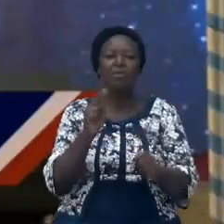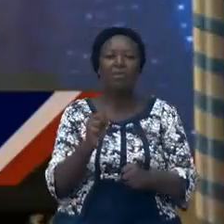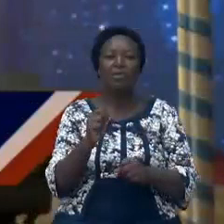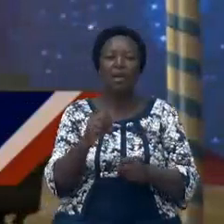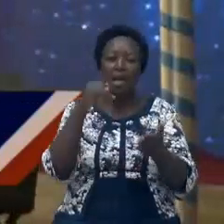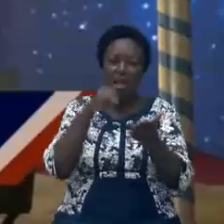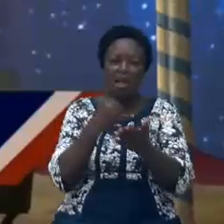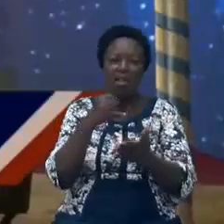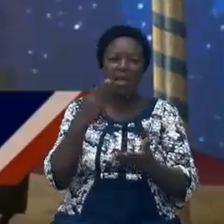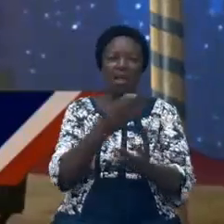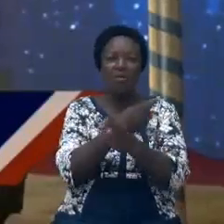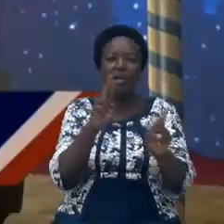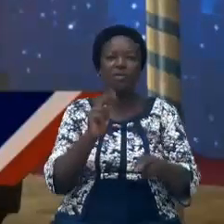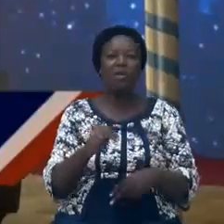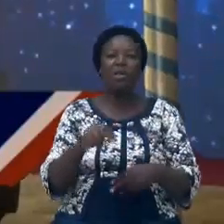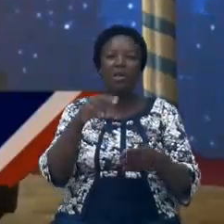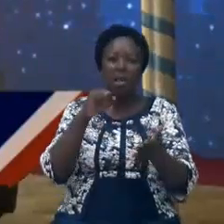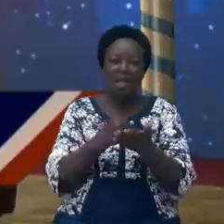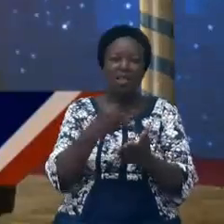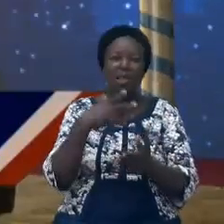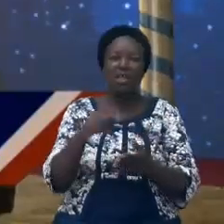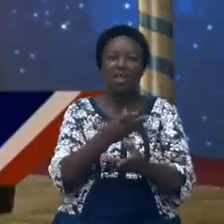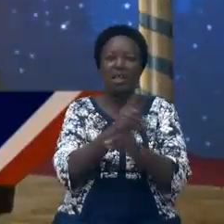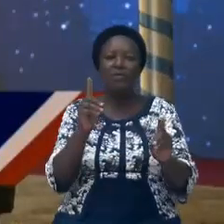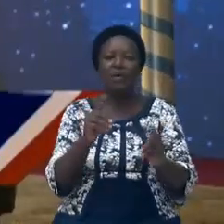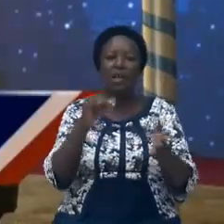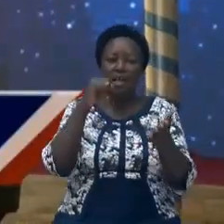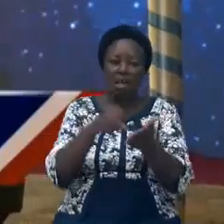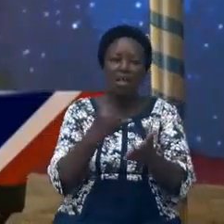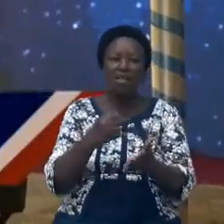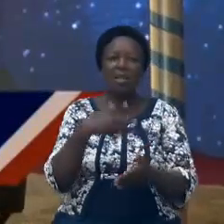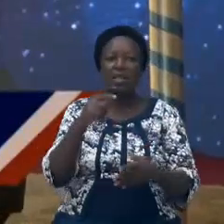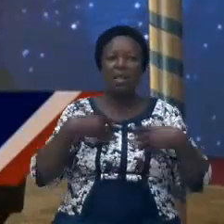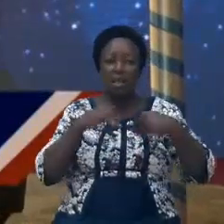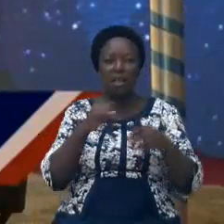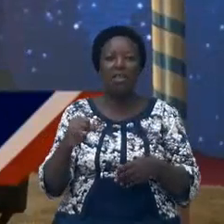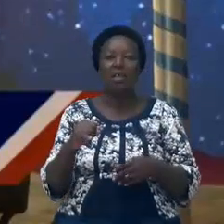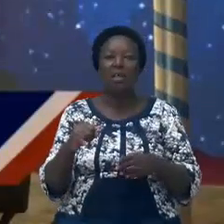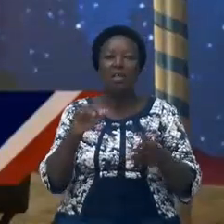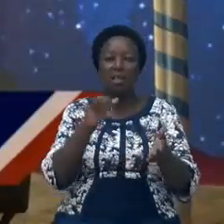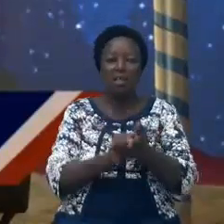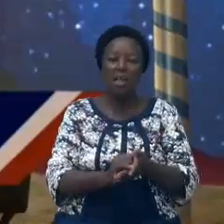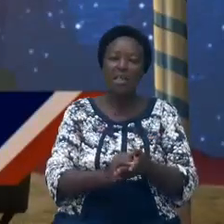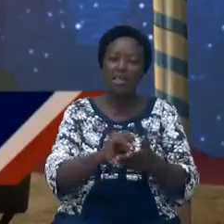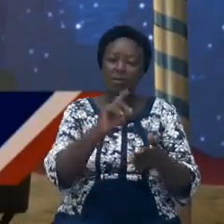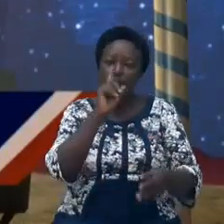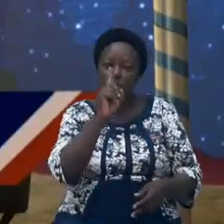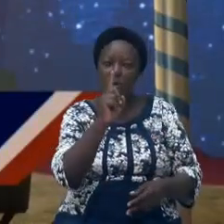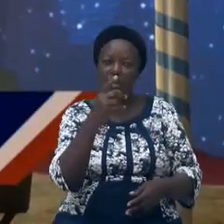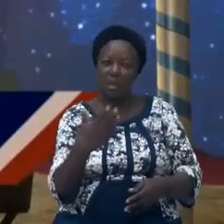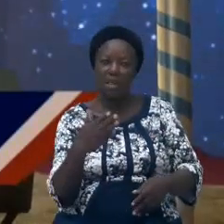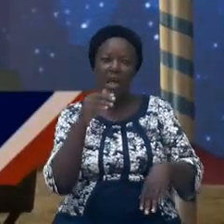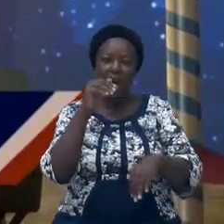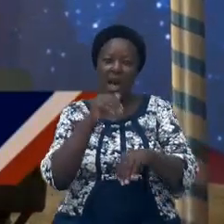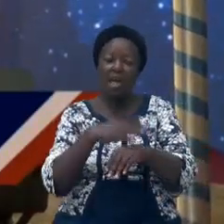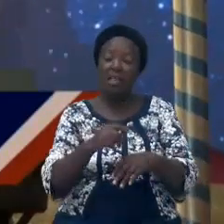redemption. It. The salvation. It. The deliverance. It, the healing,